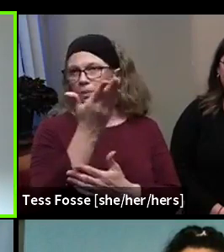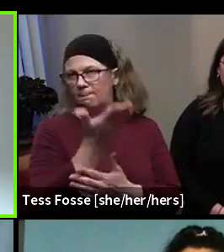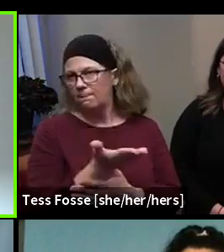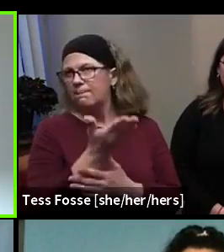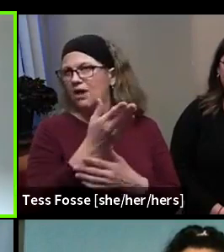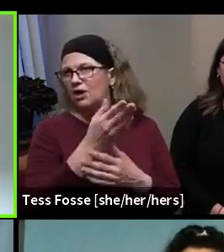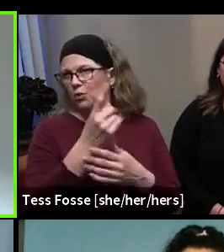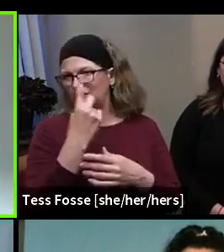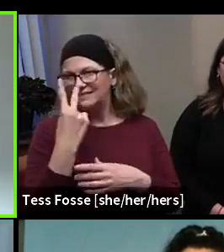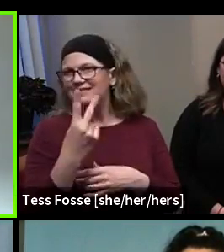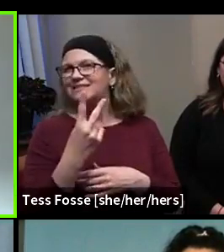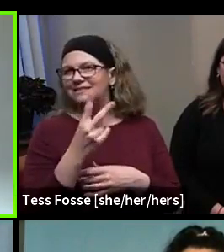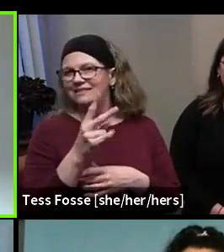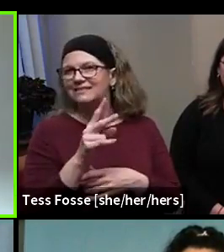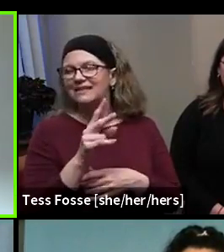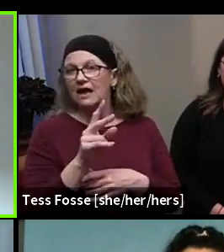there.